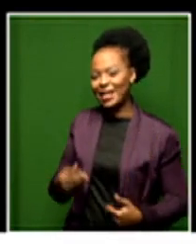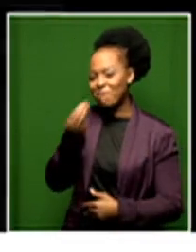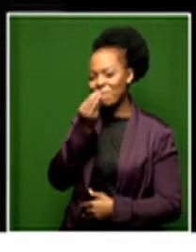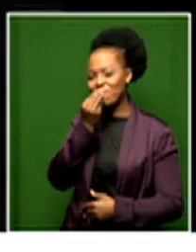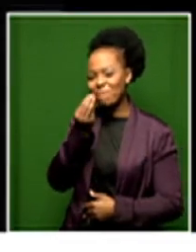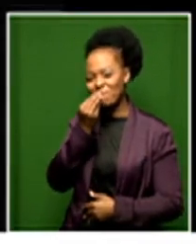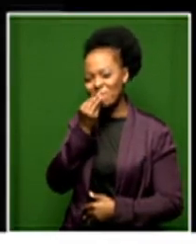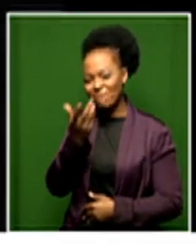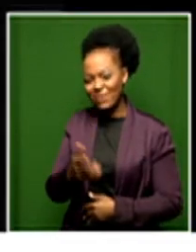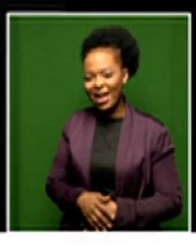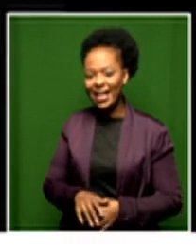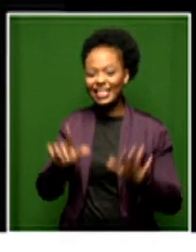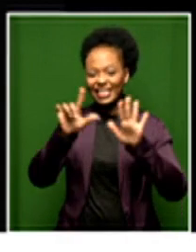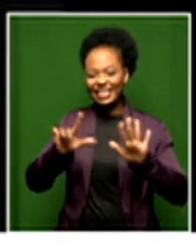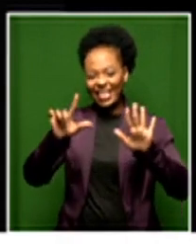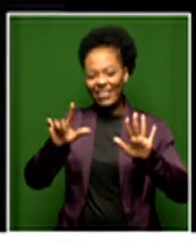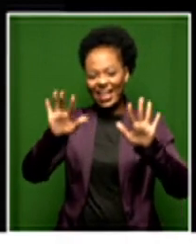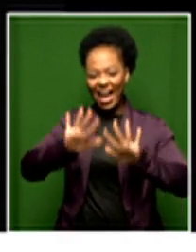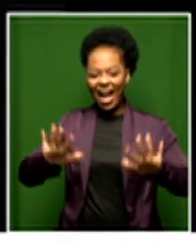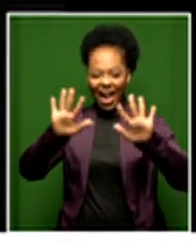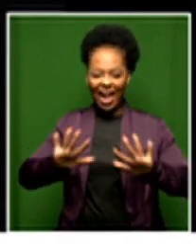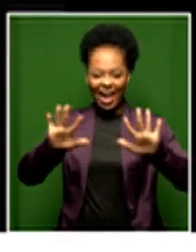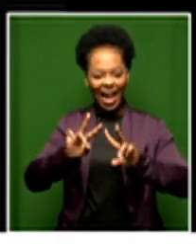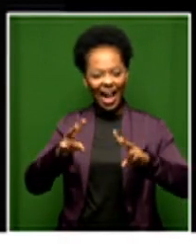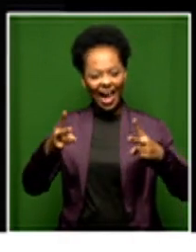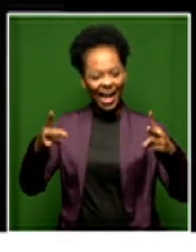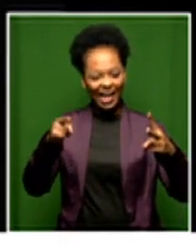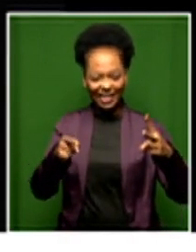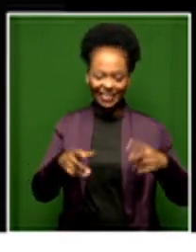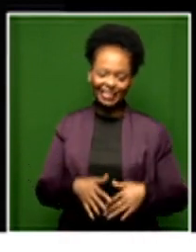seven us? Colors. All right. Do you want to share that with us?